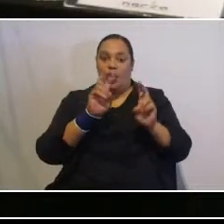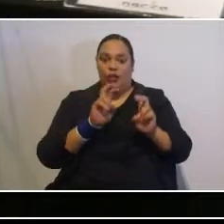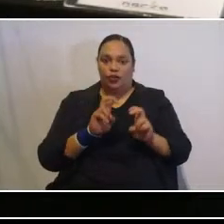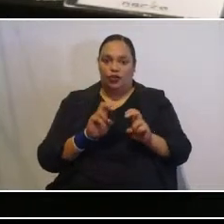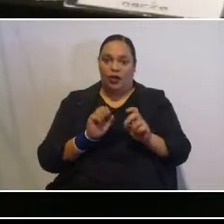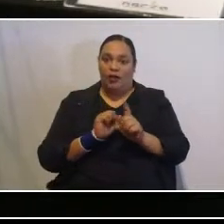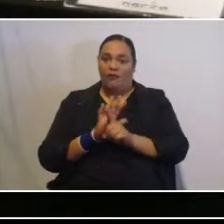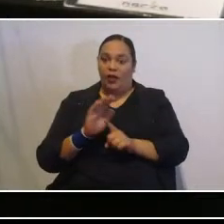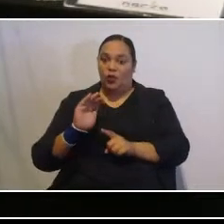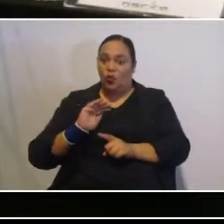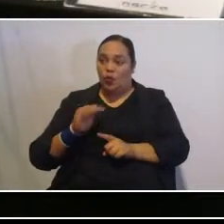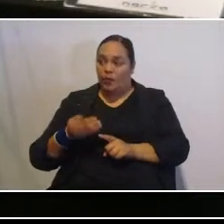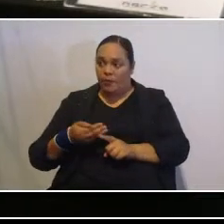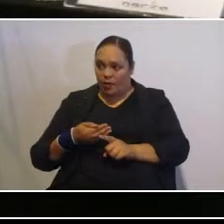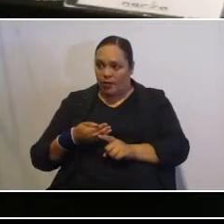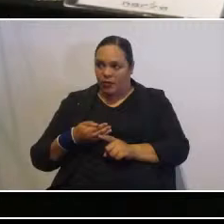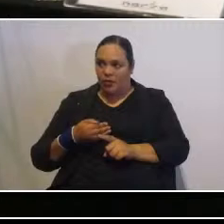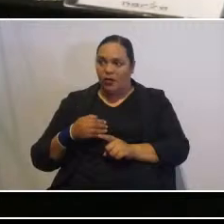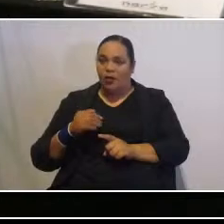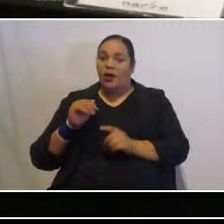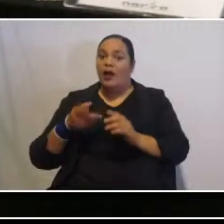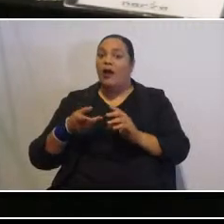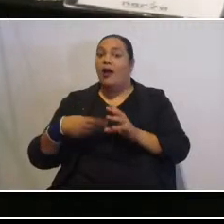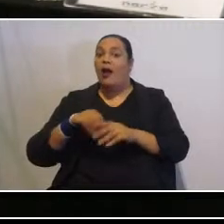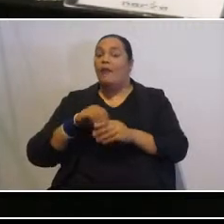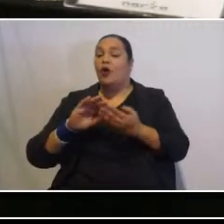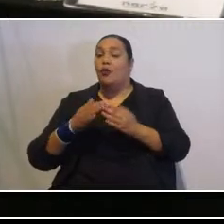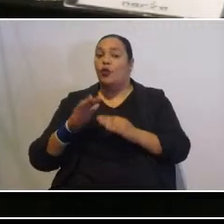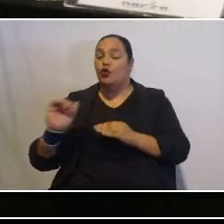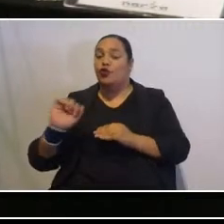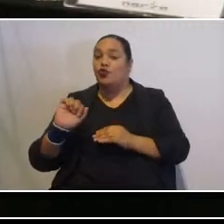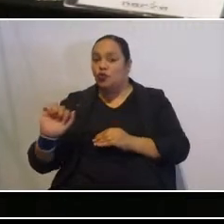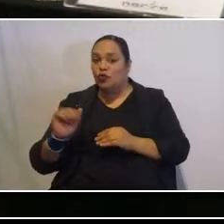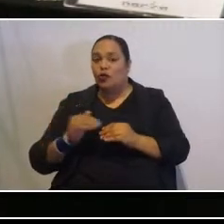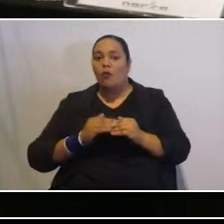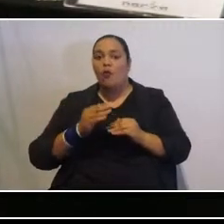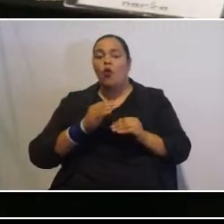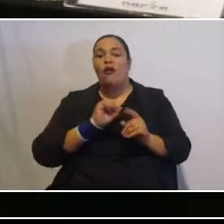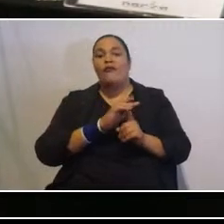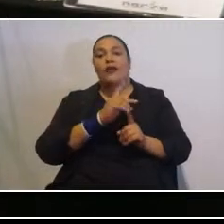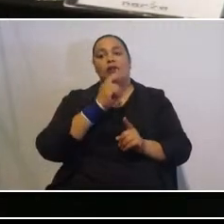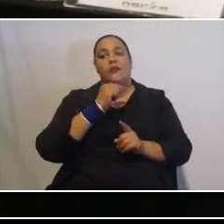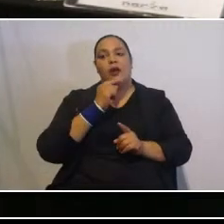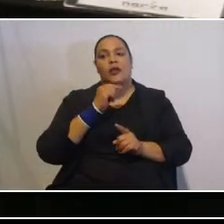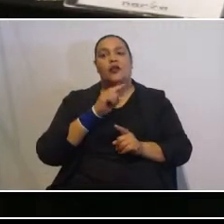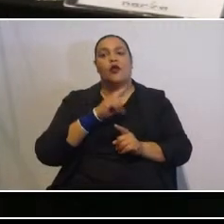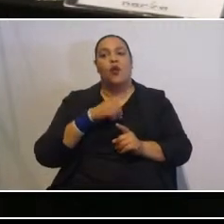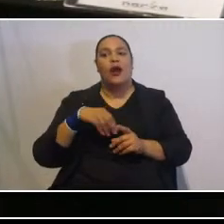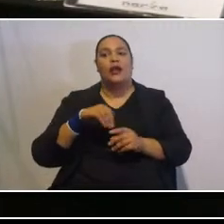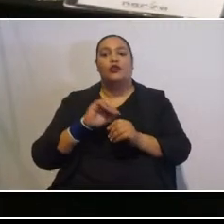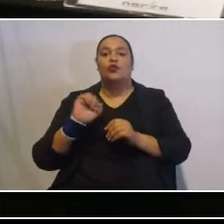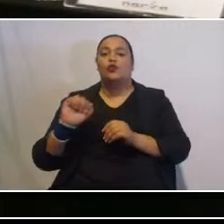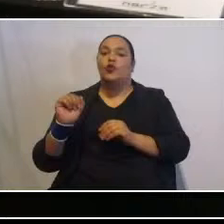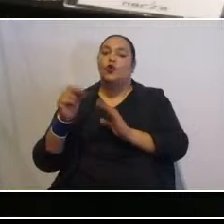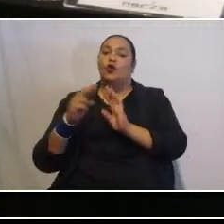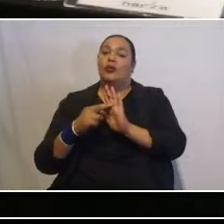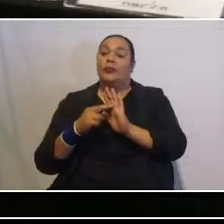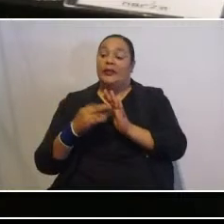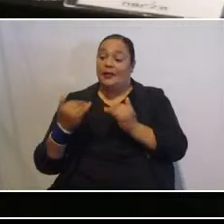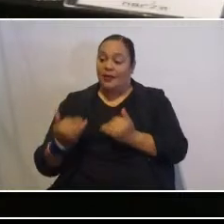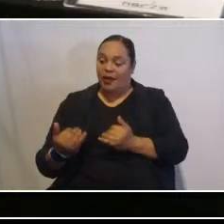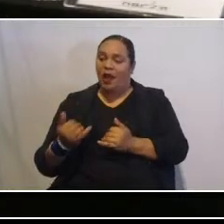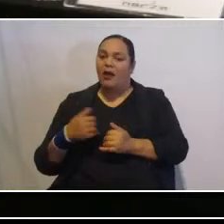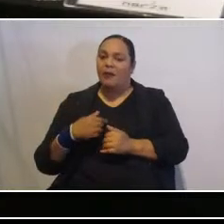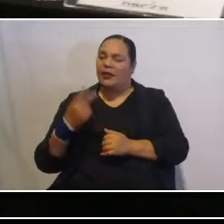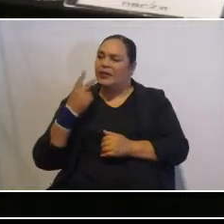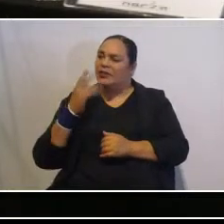affects women of your communities more than it affects men, because in your representation today I